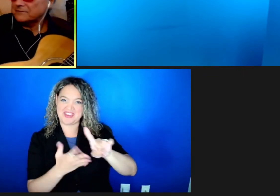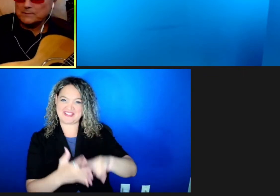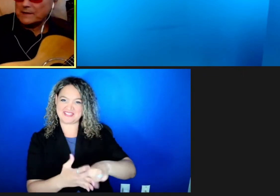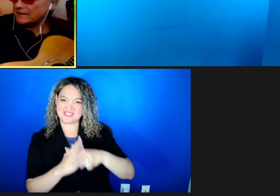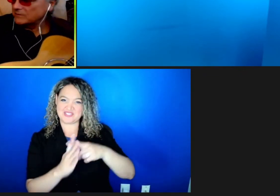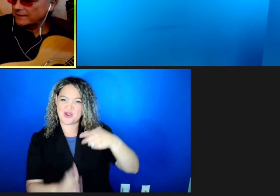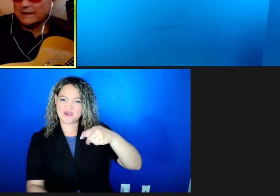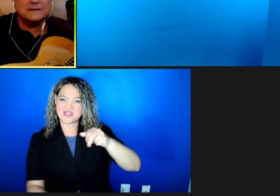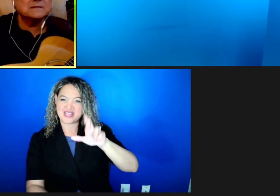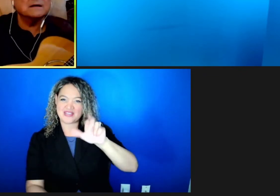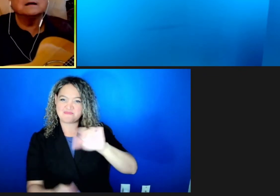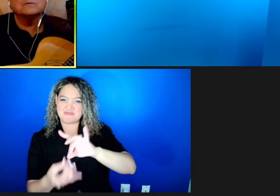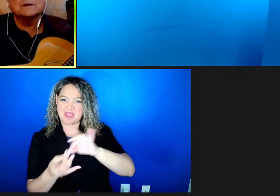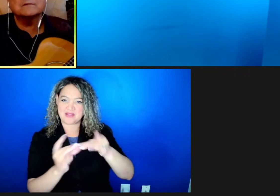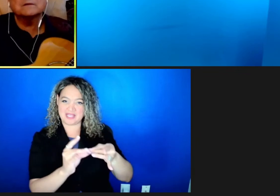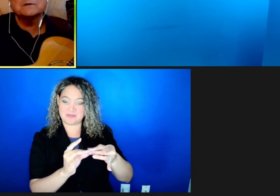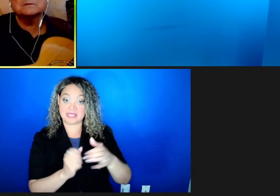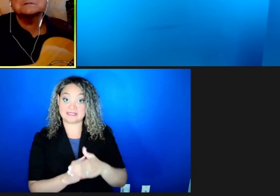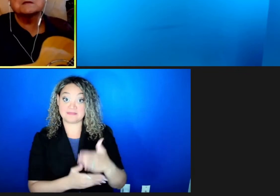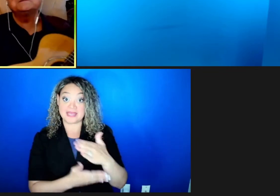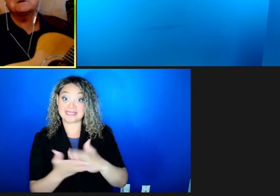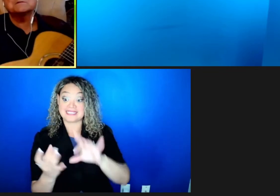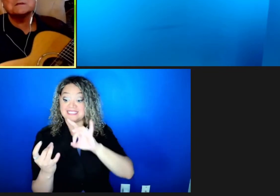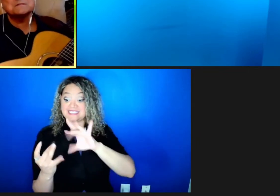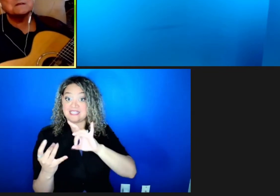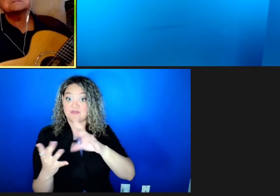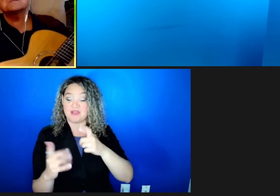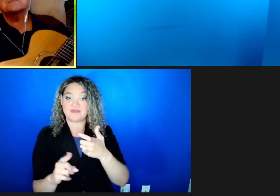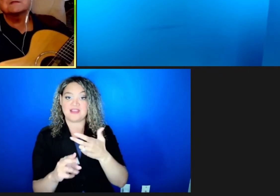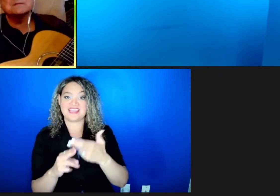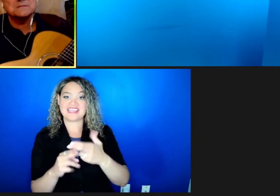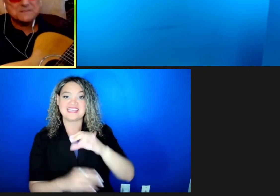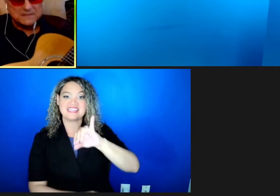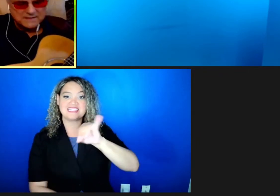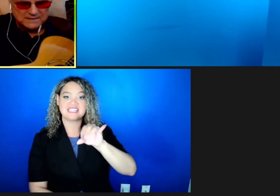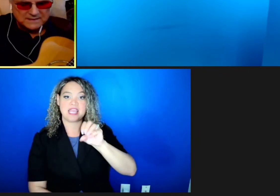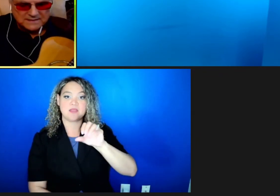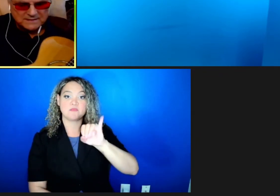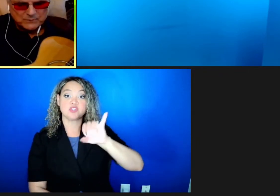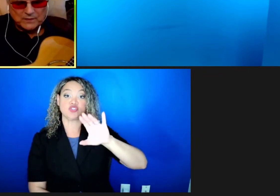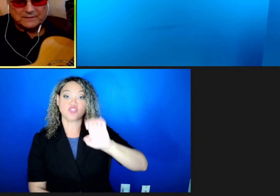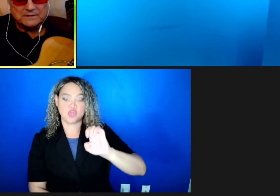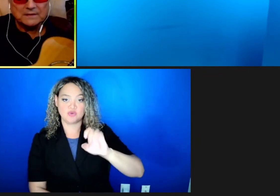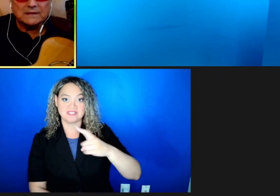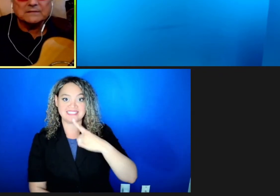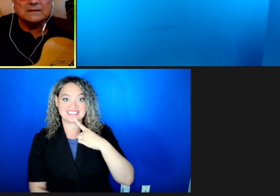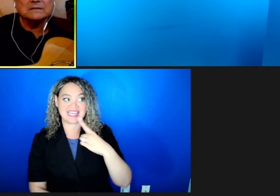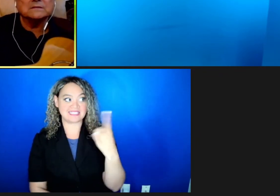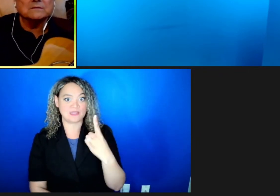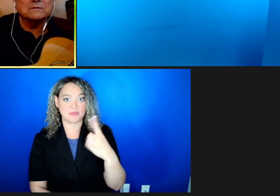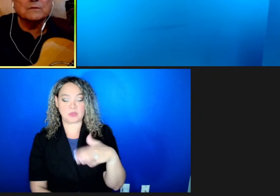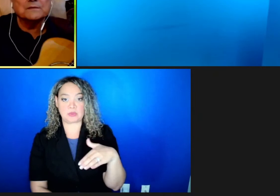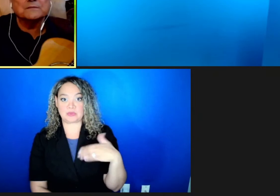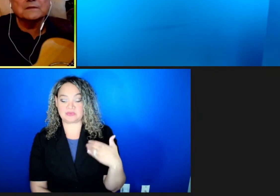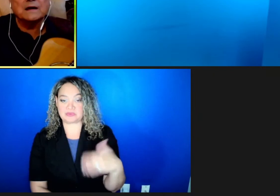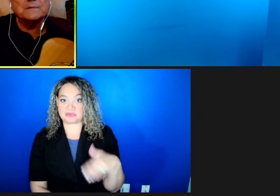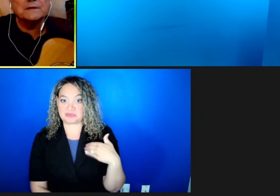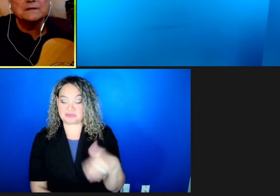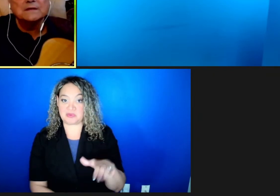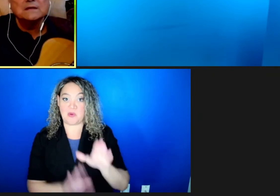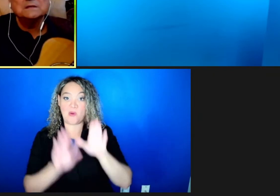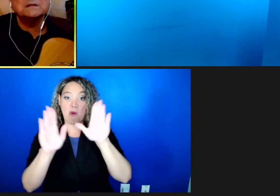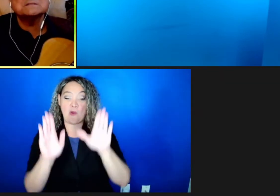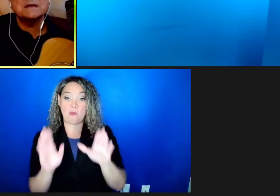Now, feedback, we had one of our viewers named Josie said something that was, really a wonderful